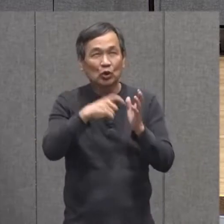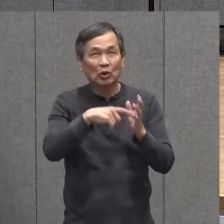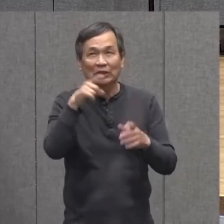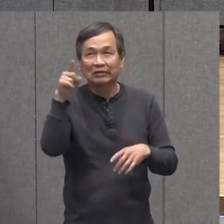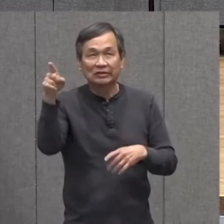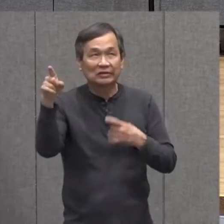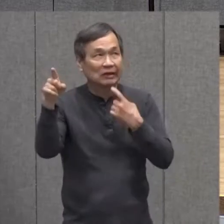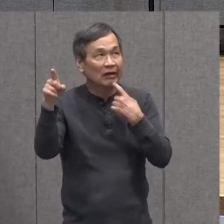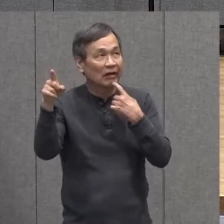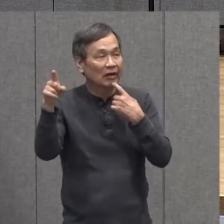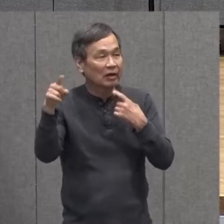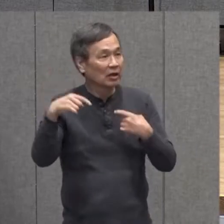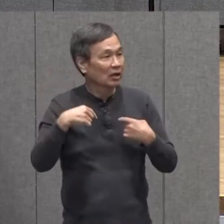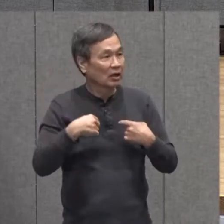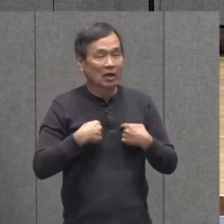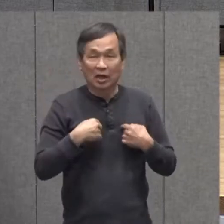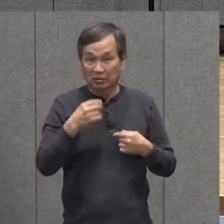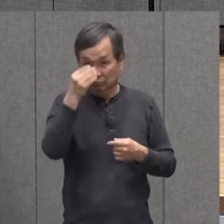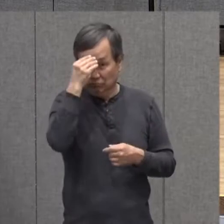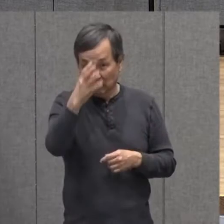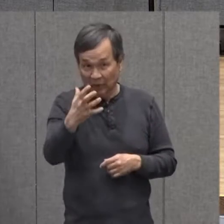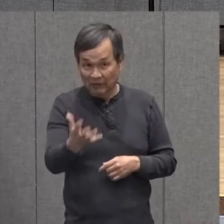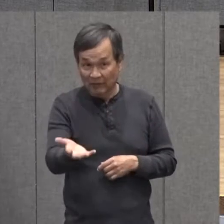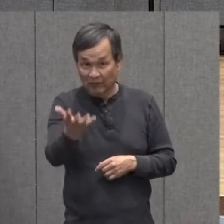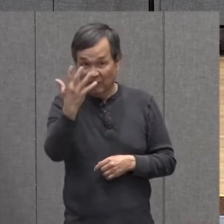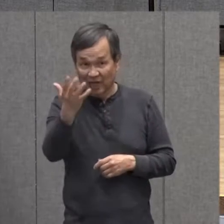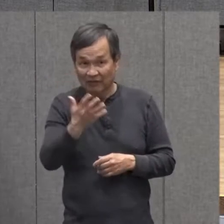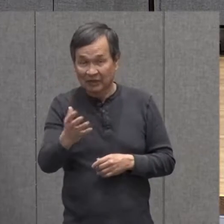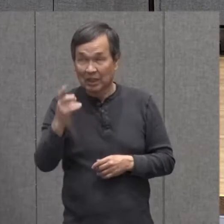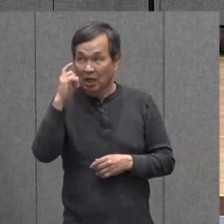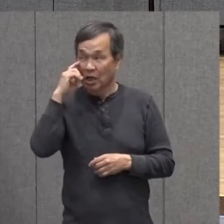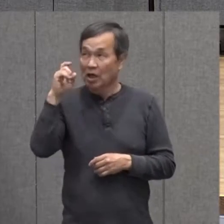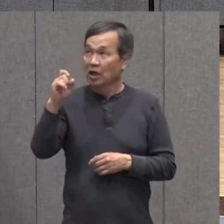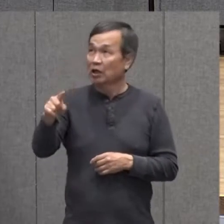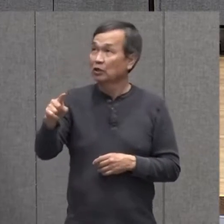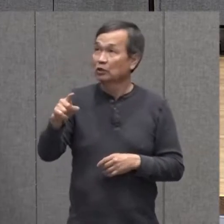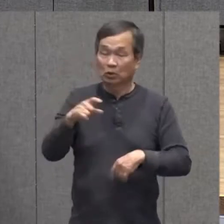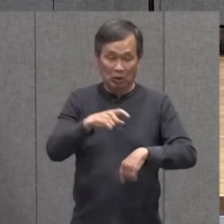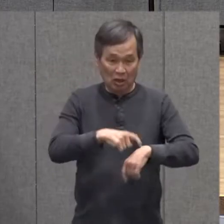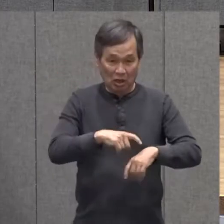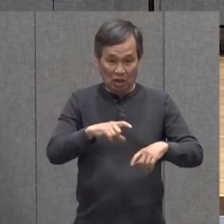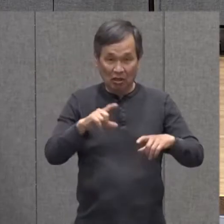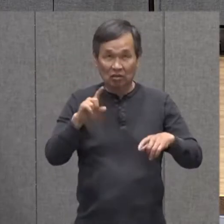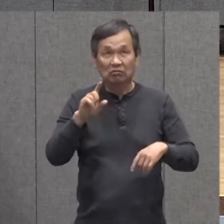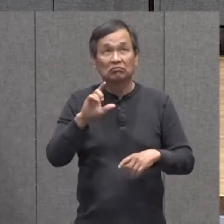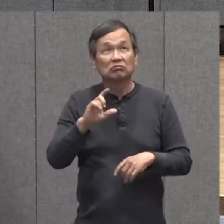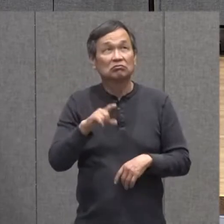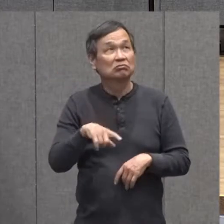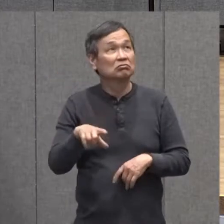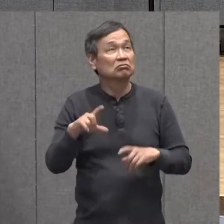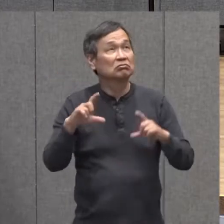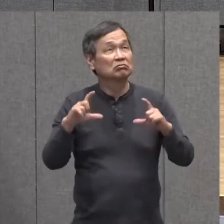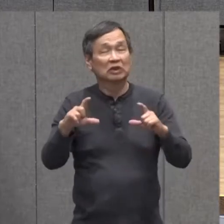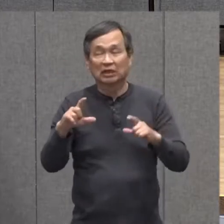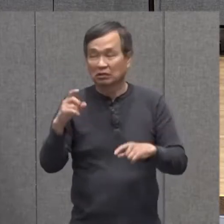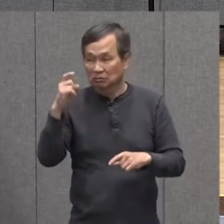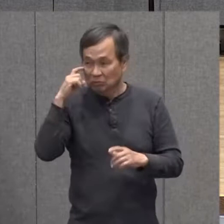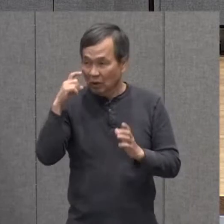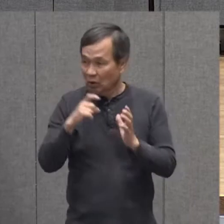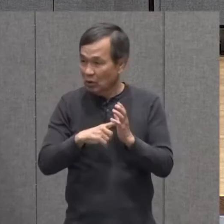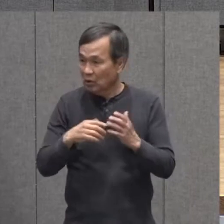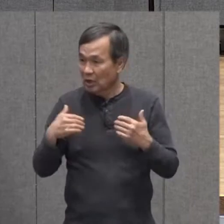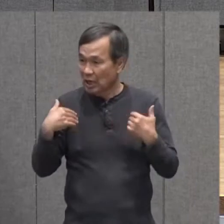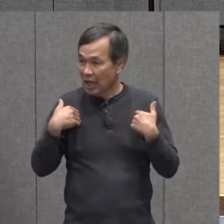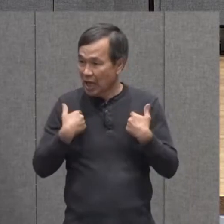room. I'm gonna go ahead and say 5 things. I notice a clock, I notice a stuffed animal, I notice